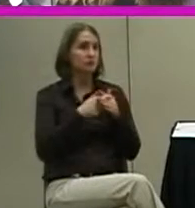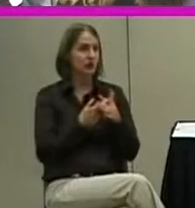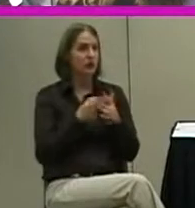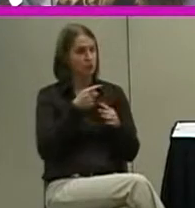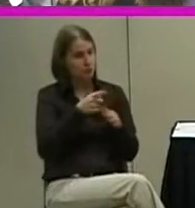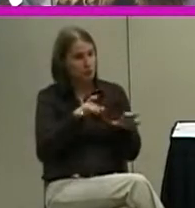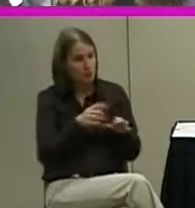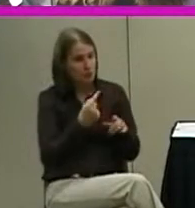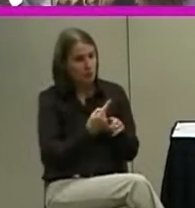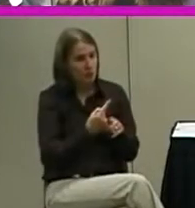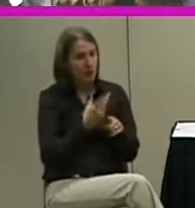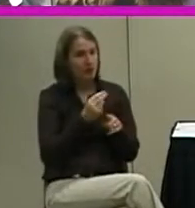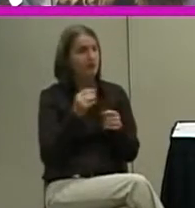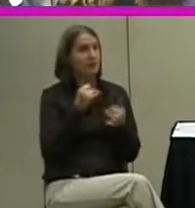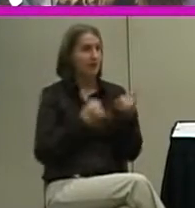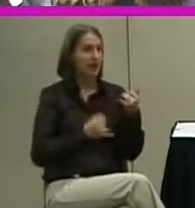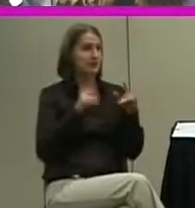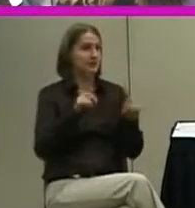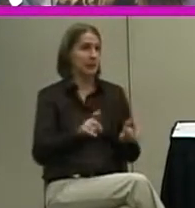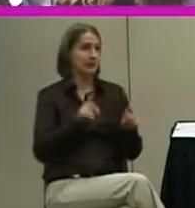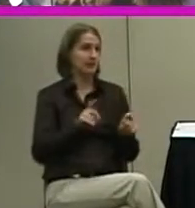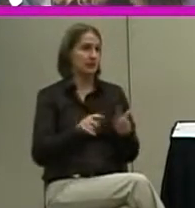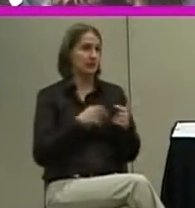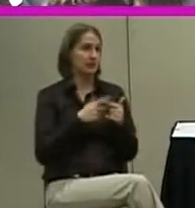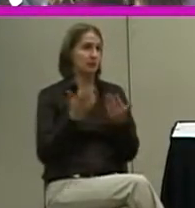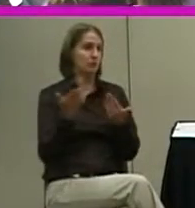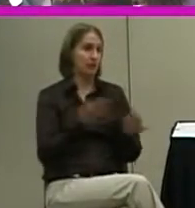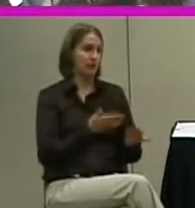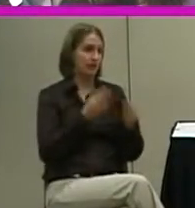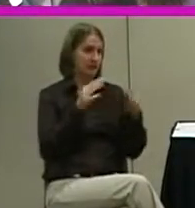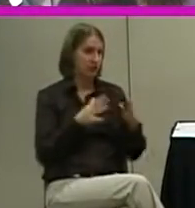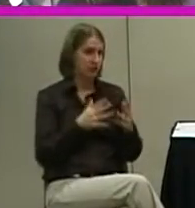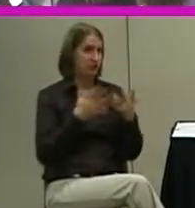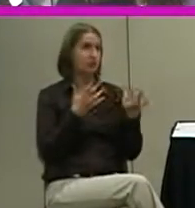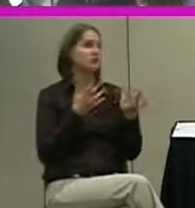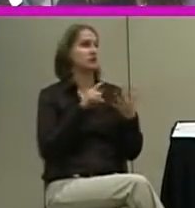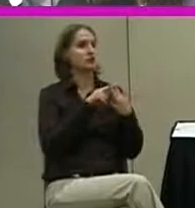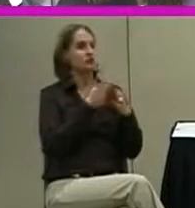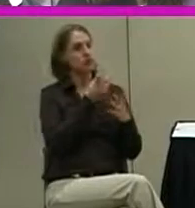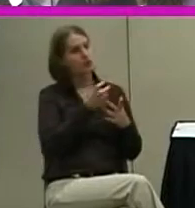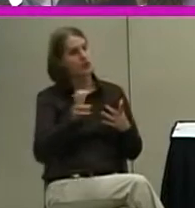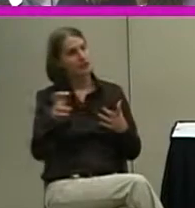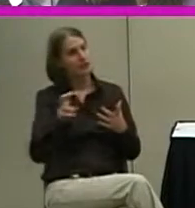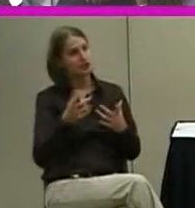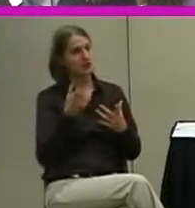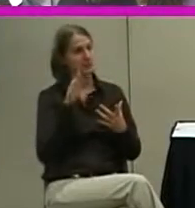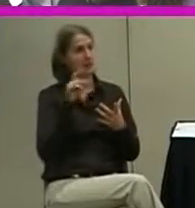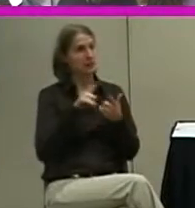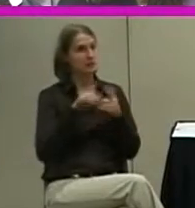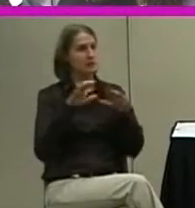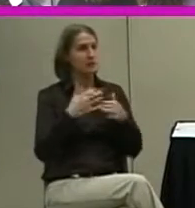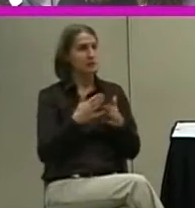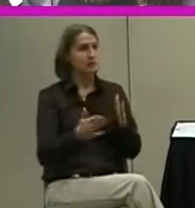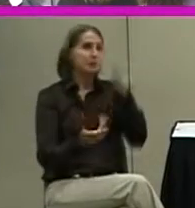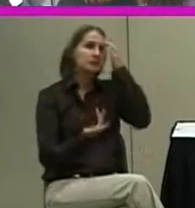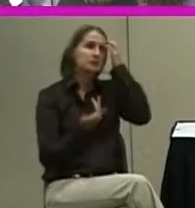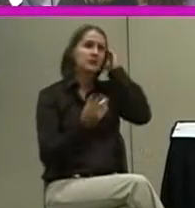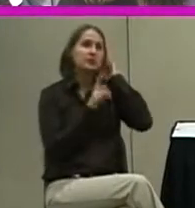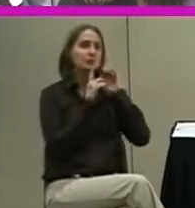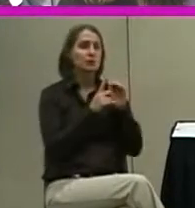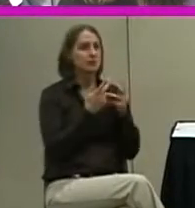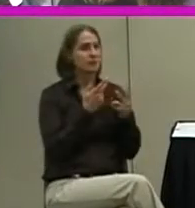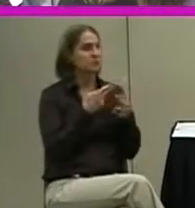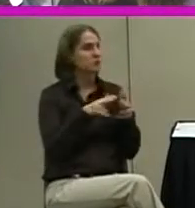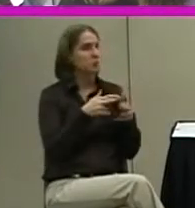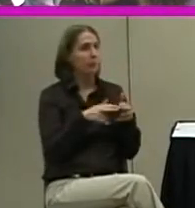final session, the test thing, and then we bring in the teachers and have them start transitioning it back out. It's very short-term things.